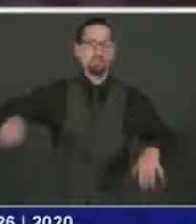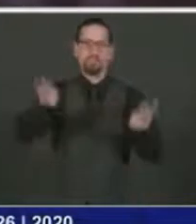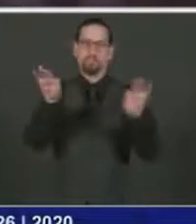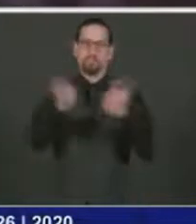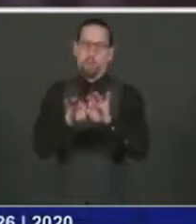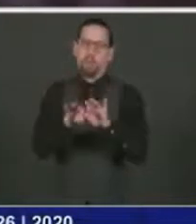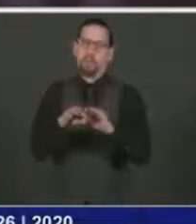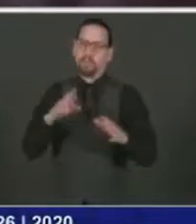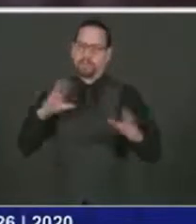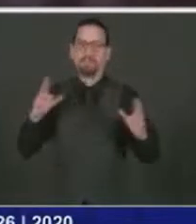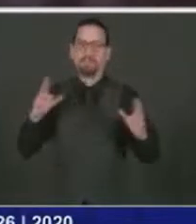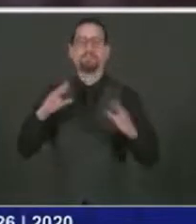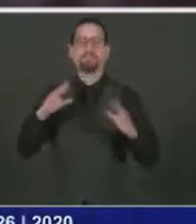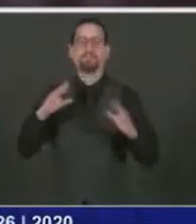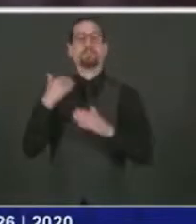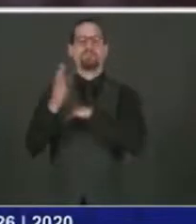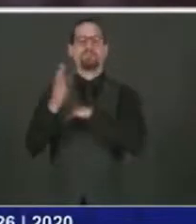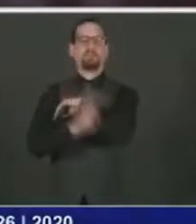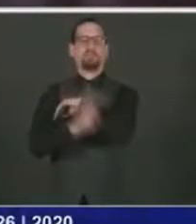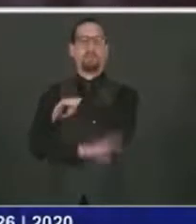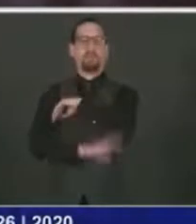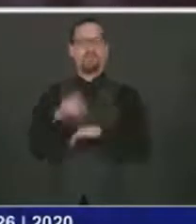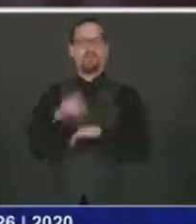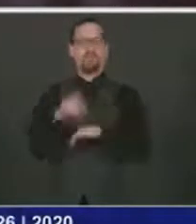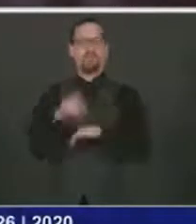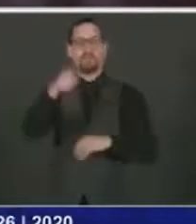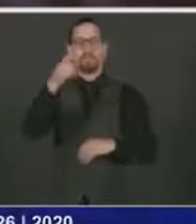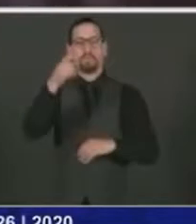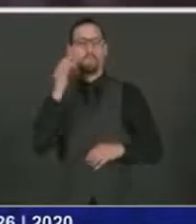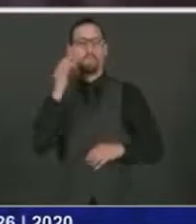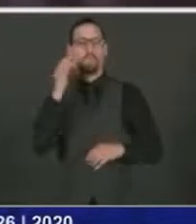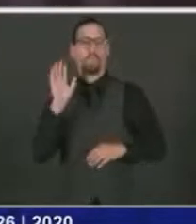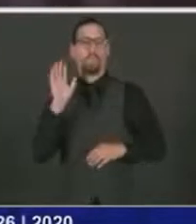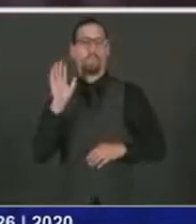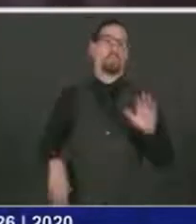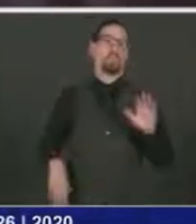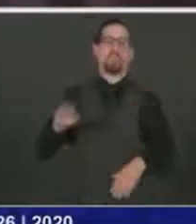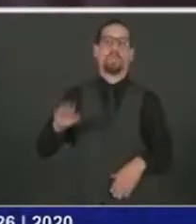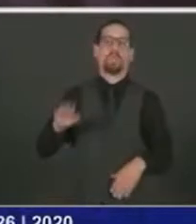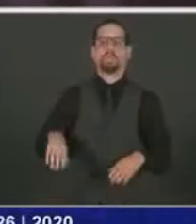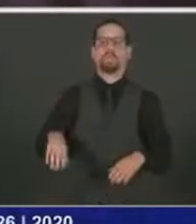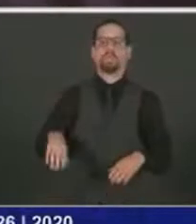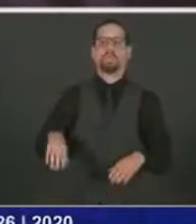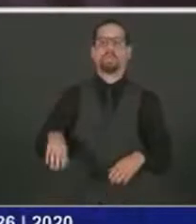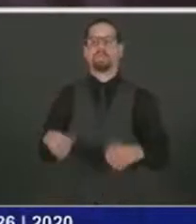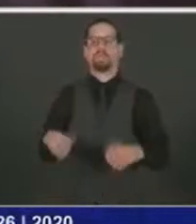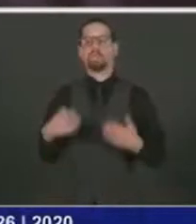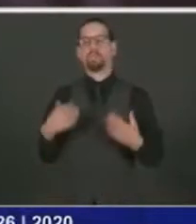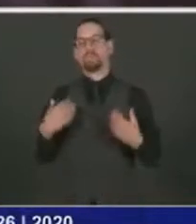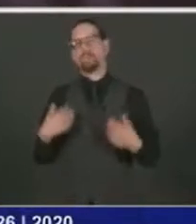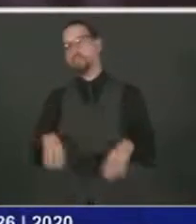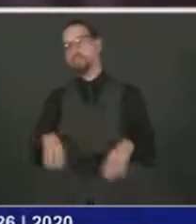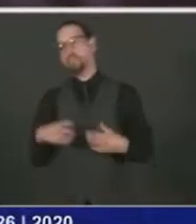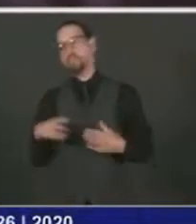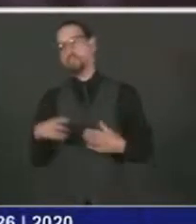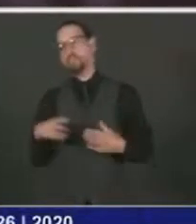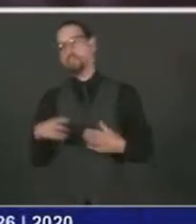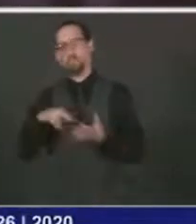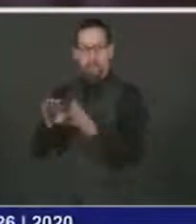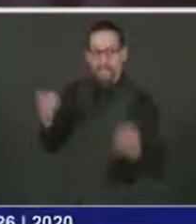if we don't, we're going to have real issues when school opens, when flu season starts,